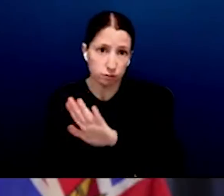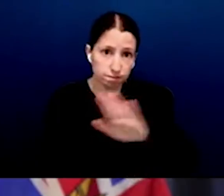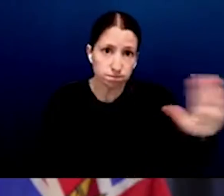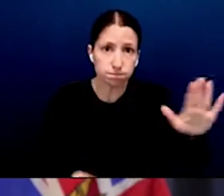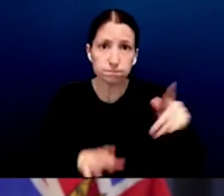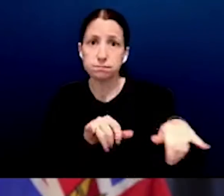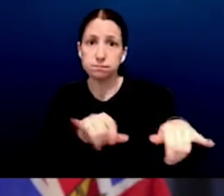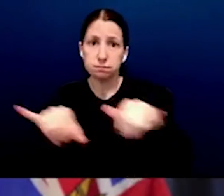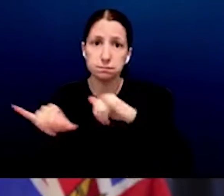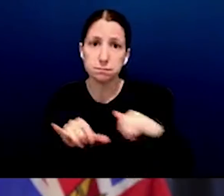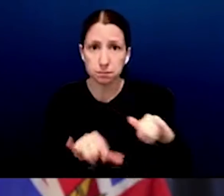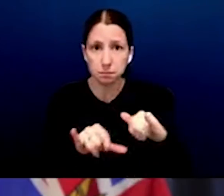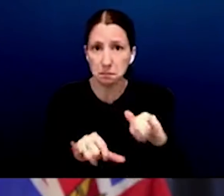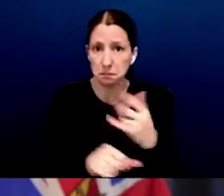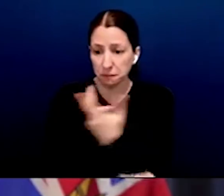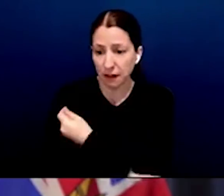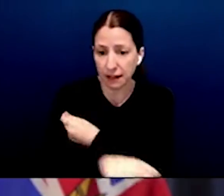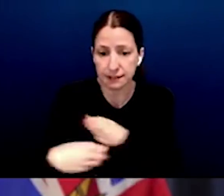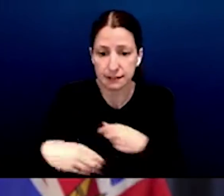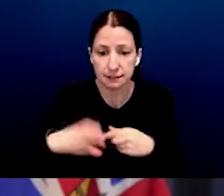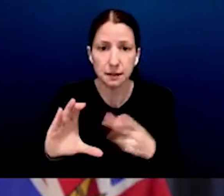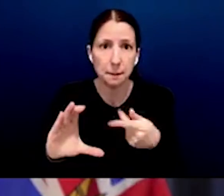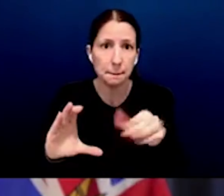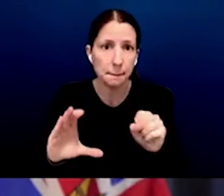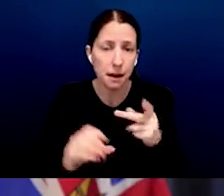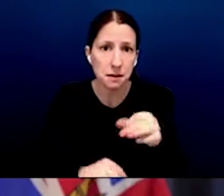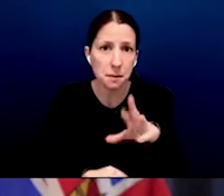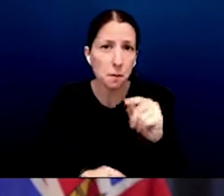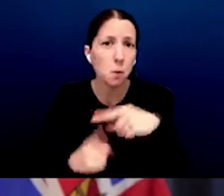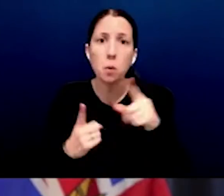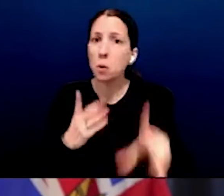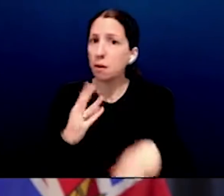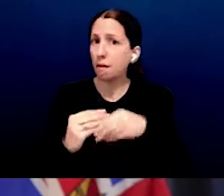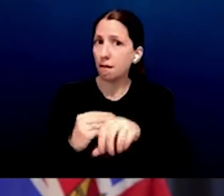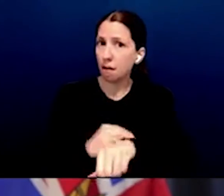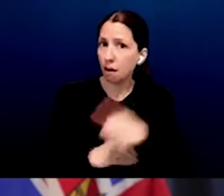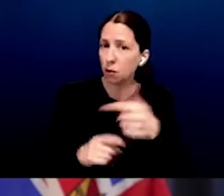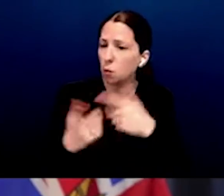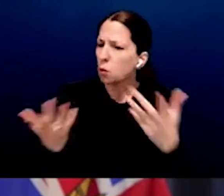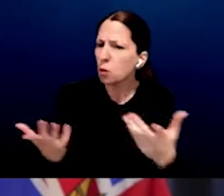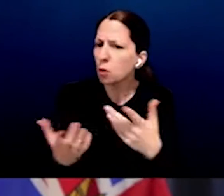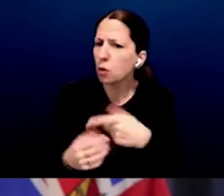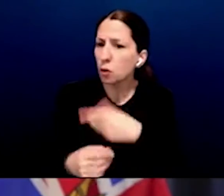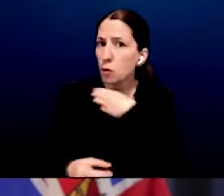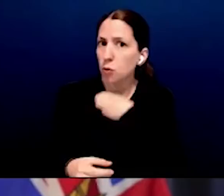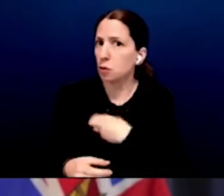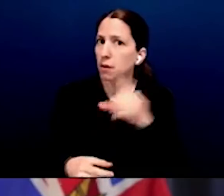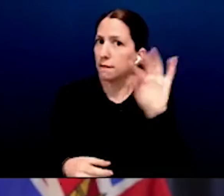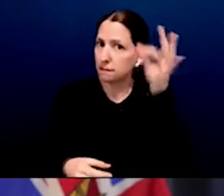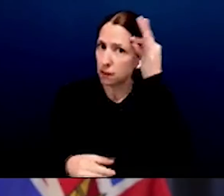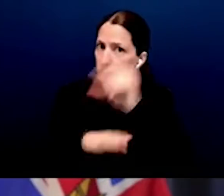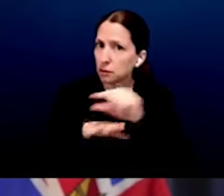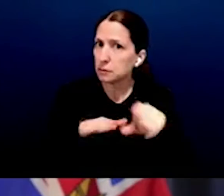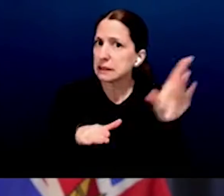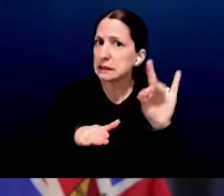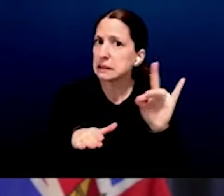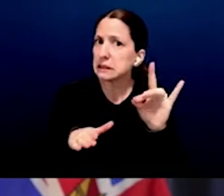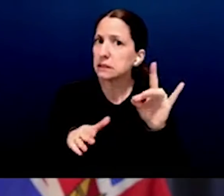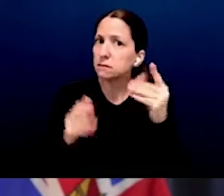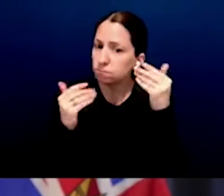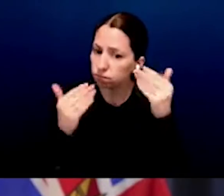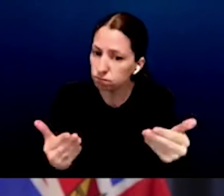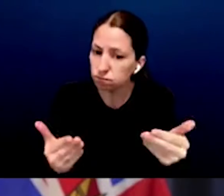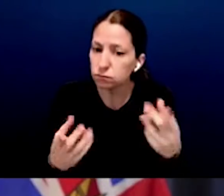passport and introduce a different one anyway. And if not, what kind of leadership should the feds have shown so the provinces wouldn't have had to use